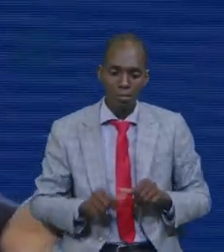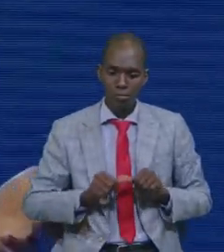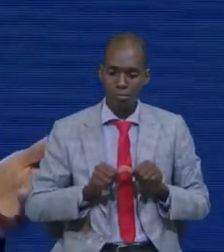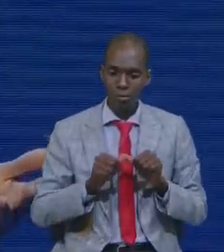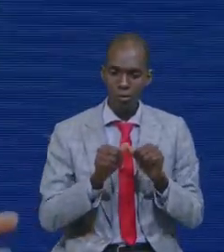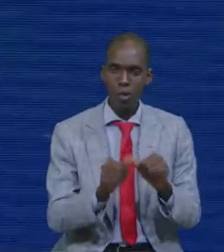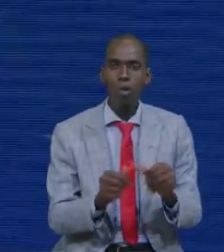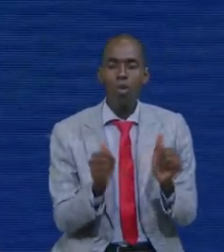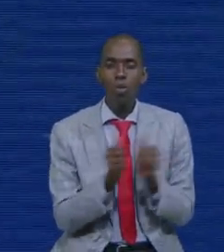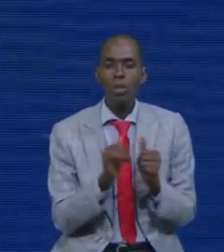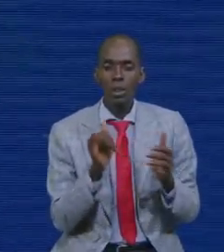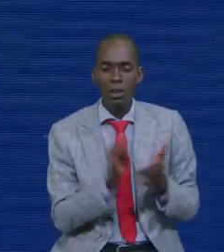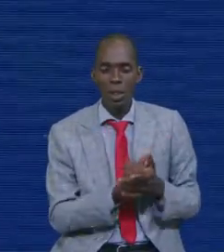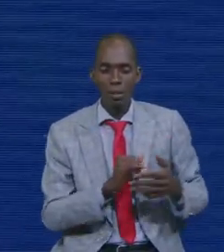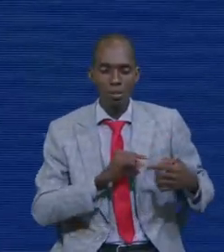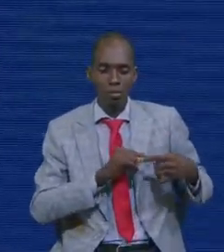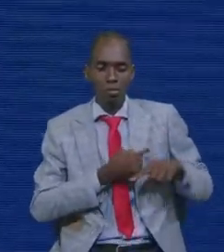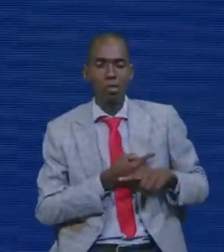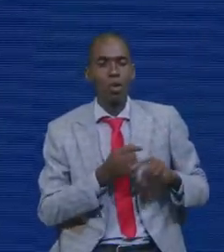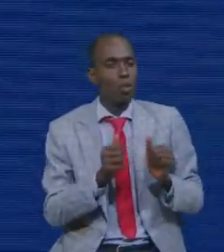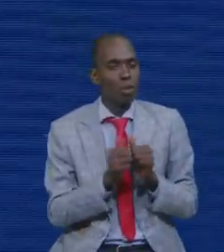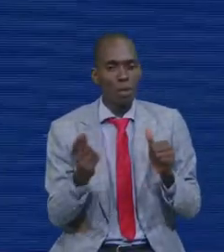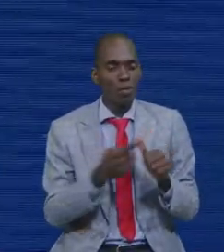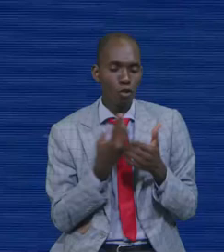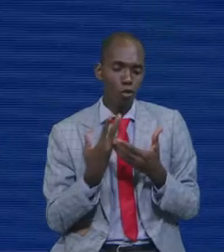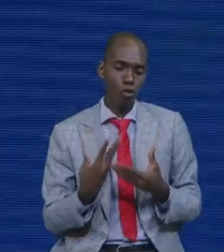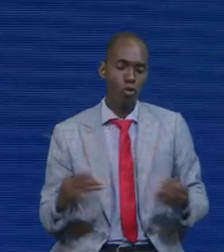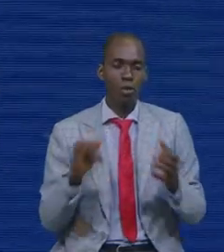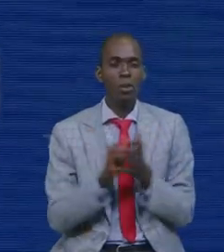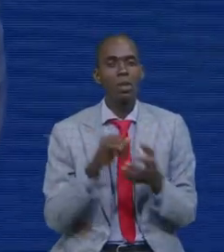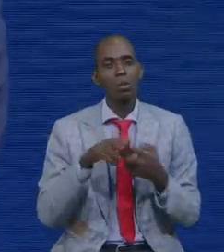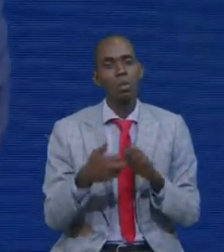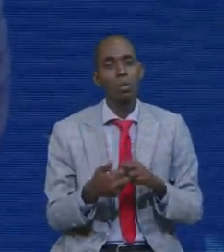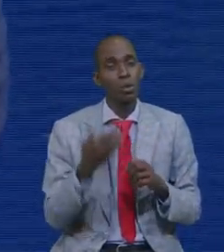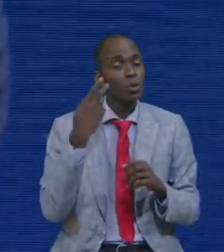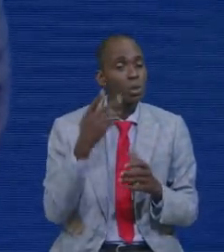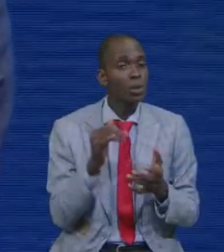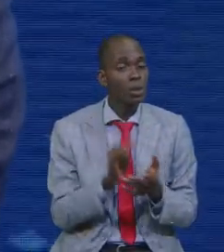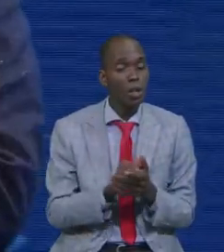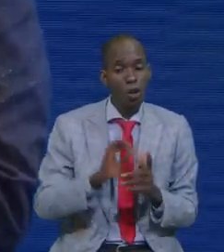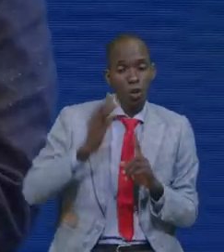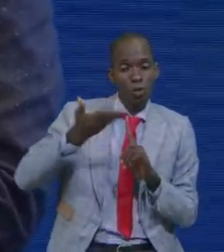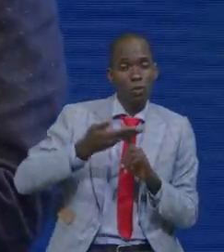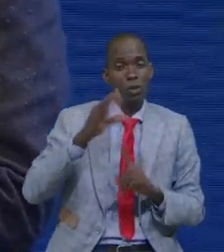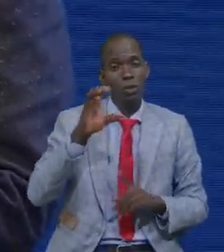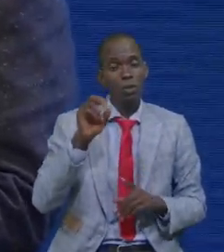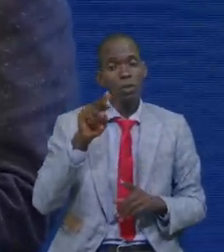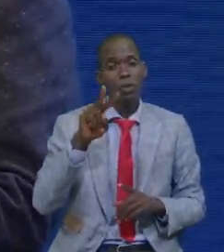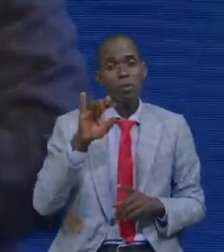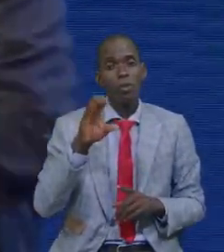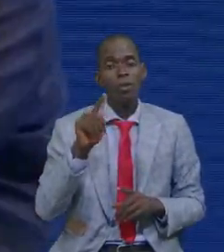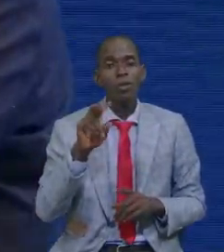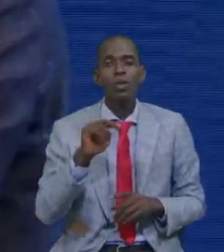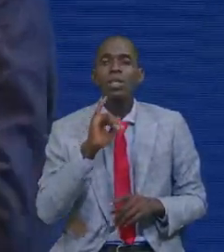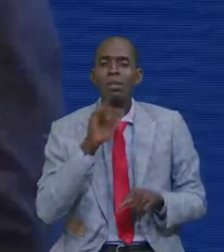on without solving that problem. You know, conviction is like a big load behind you, at your